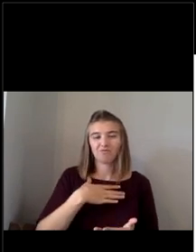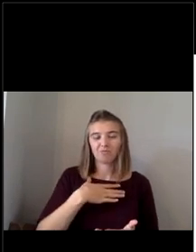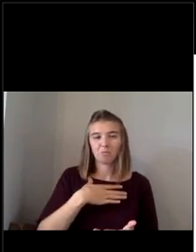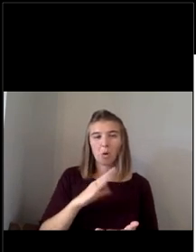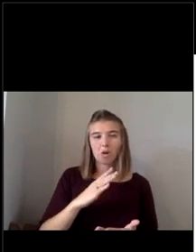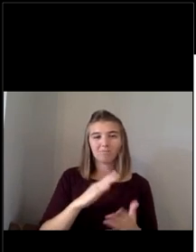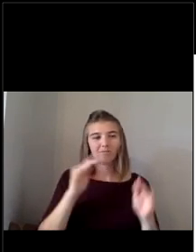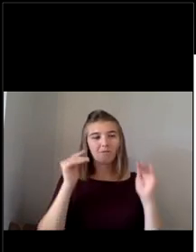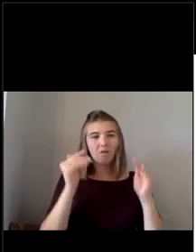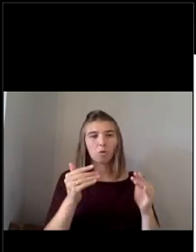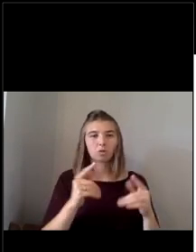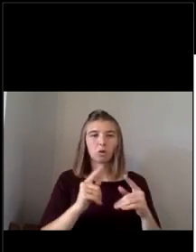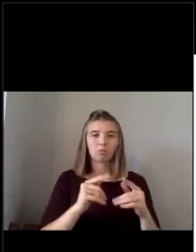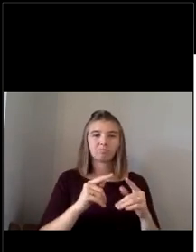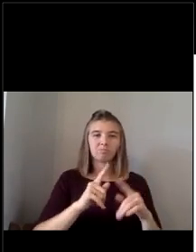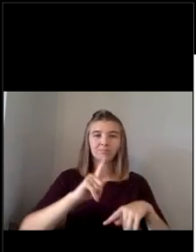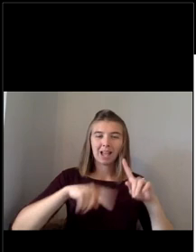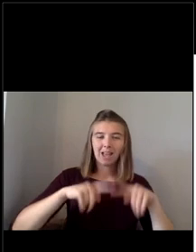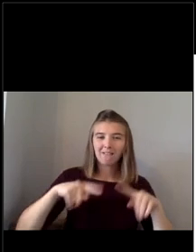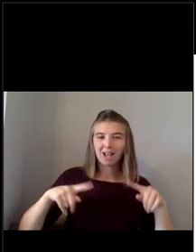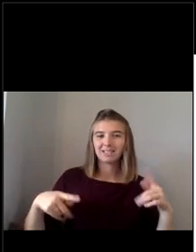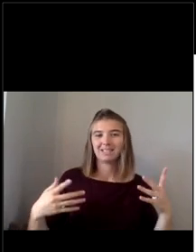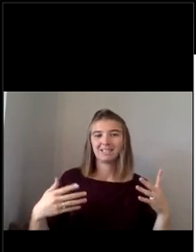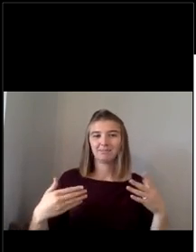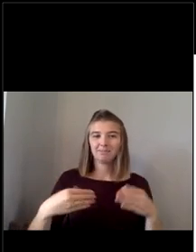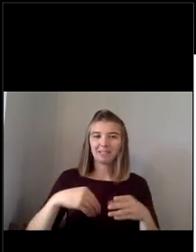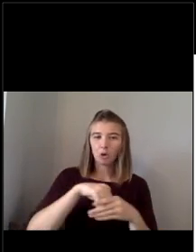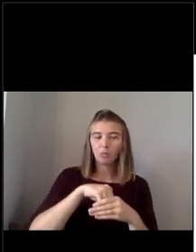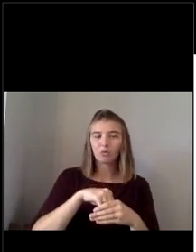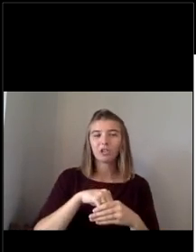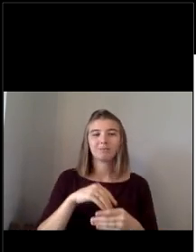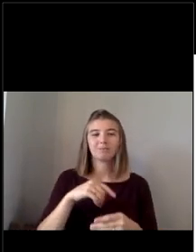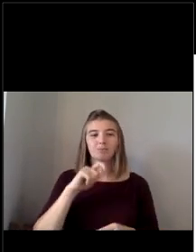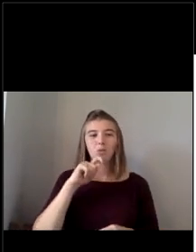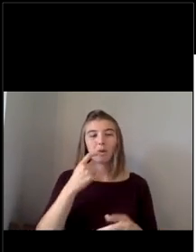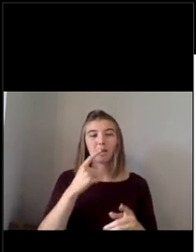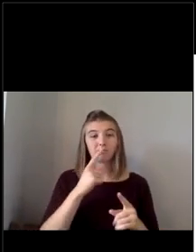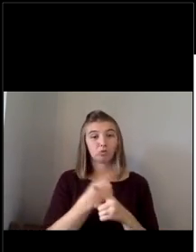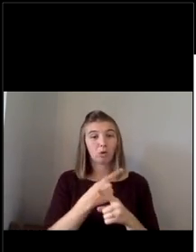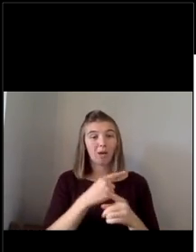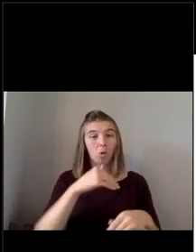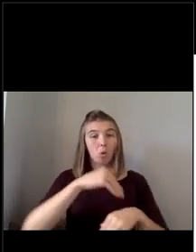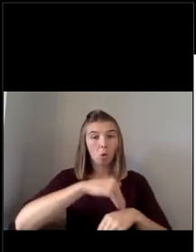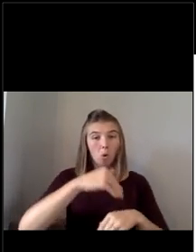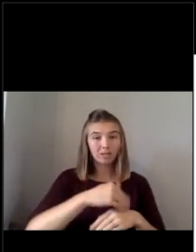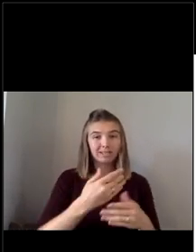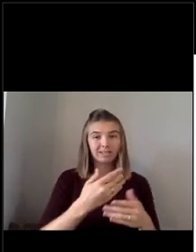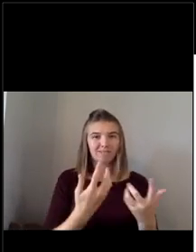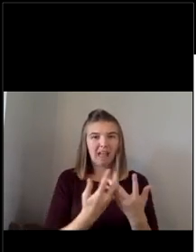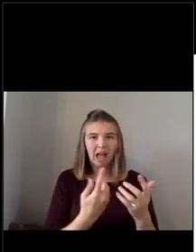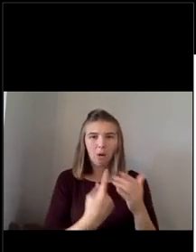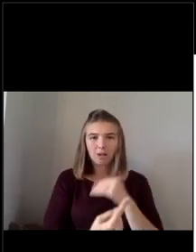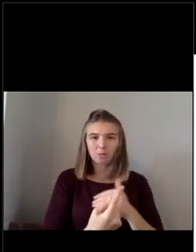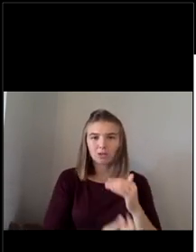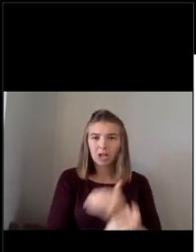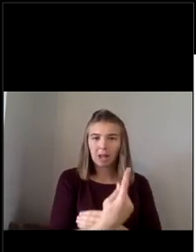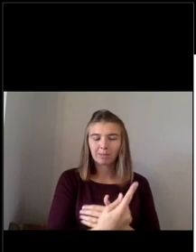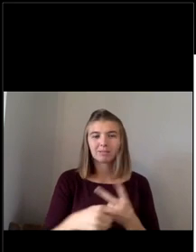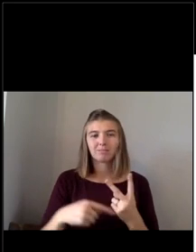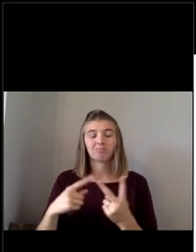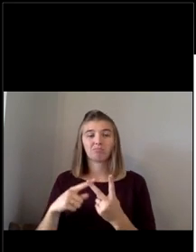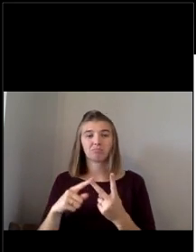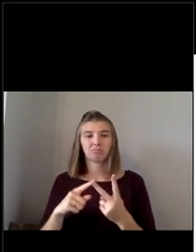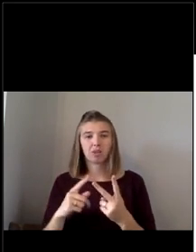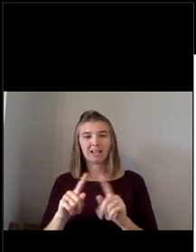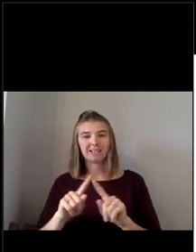So I will look at the causes of isolation, forms of isolation, and some of the effects of isolation and how we